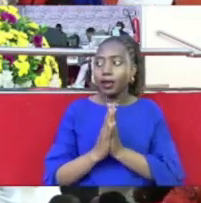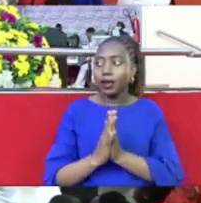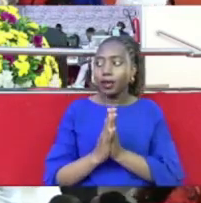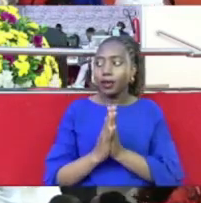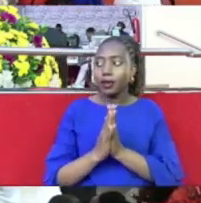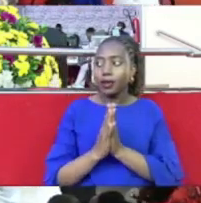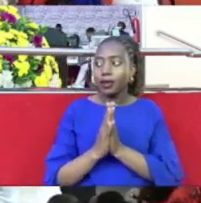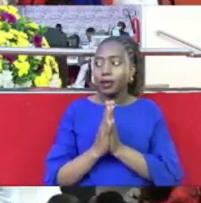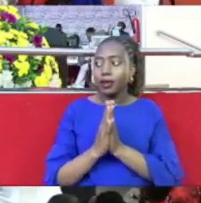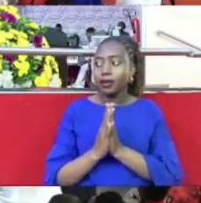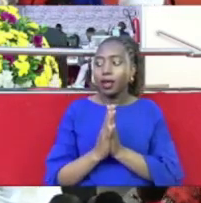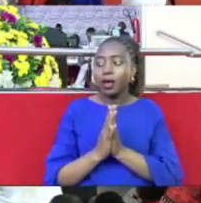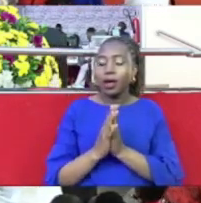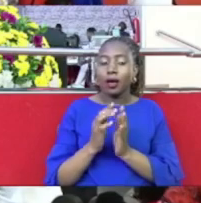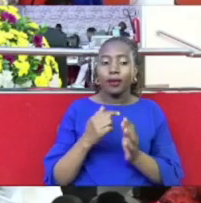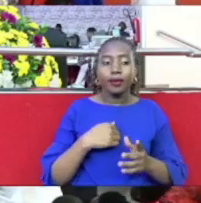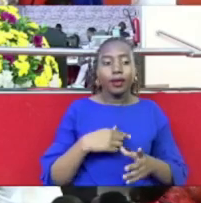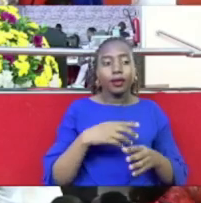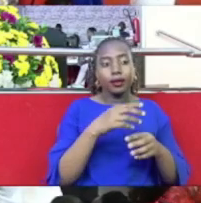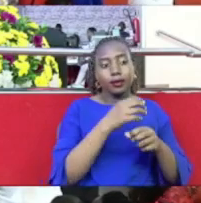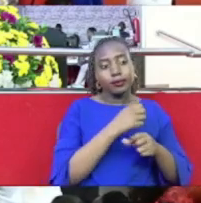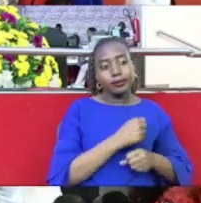Unajibu maombi. Na